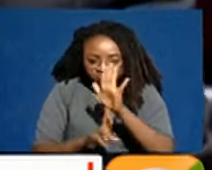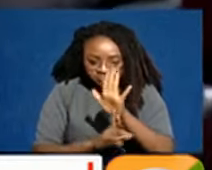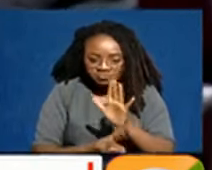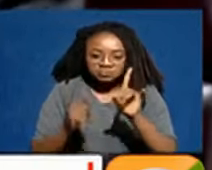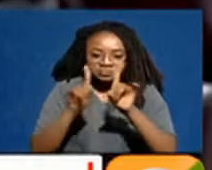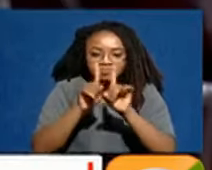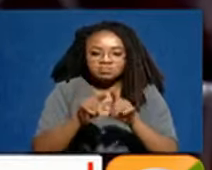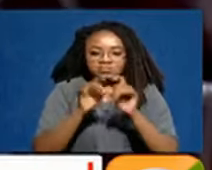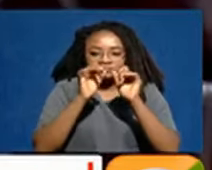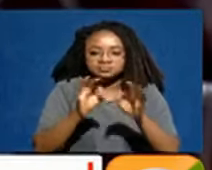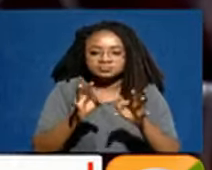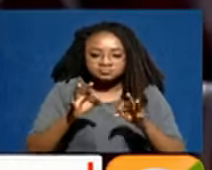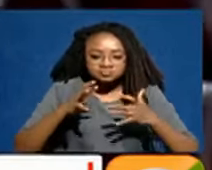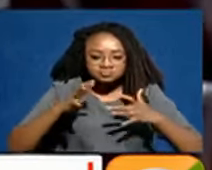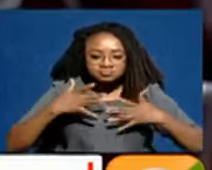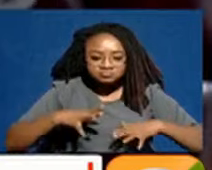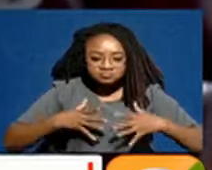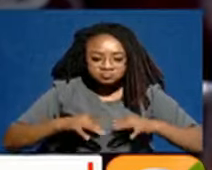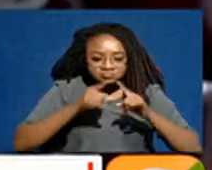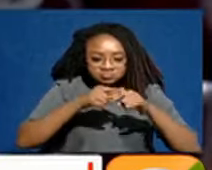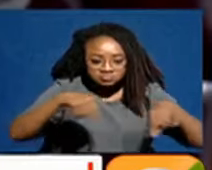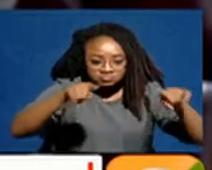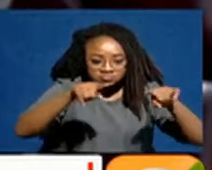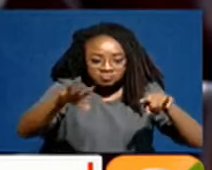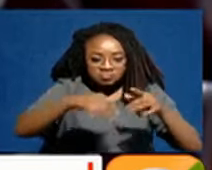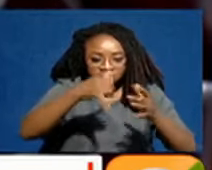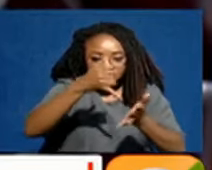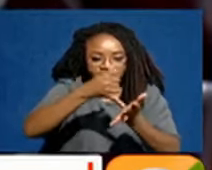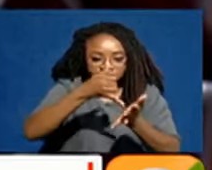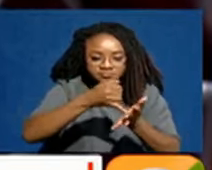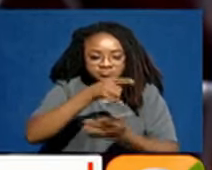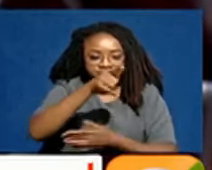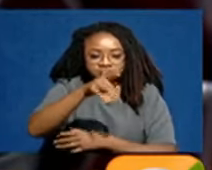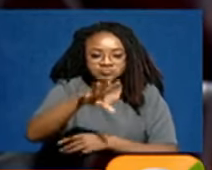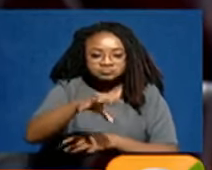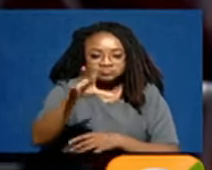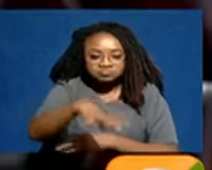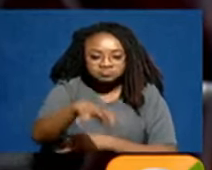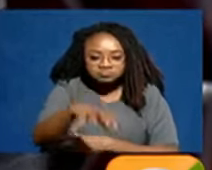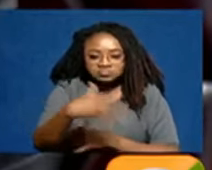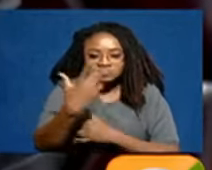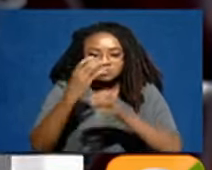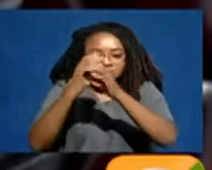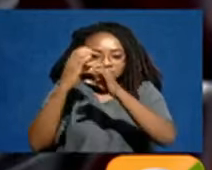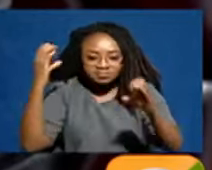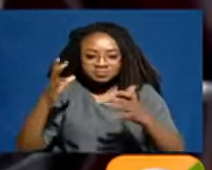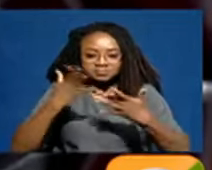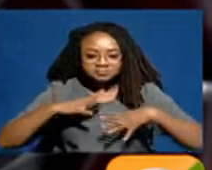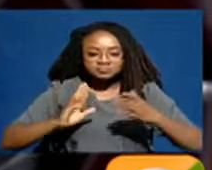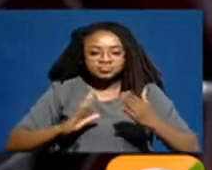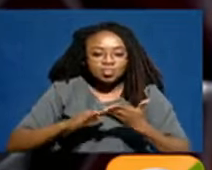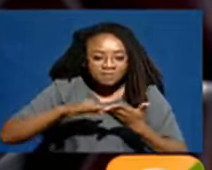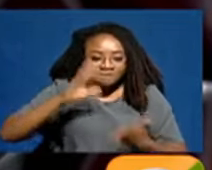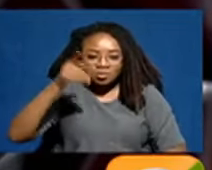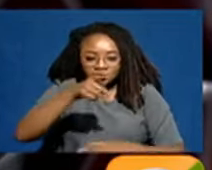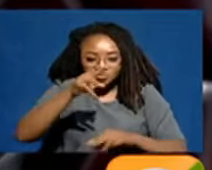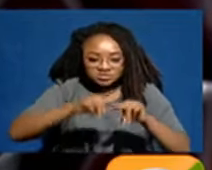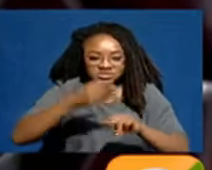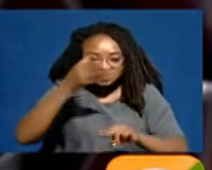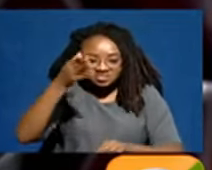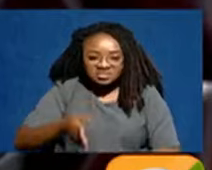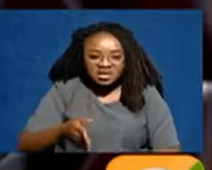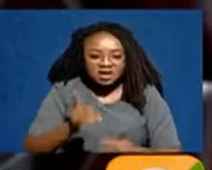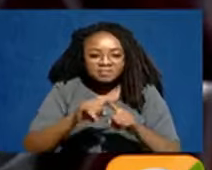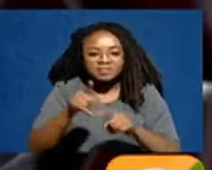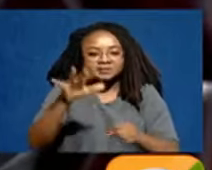are in a motor vehicle carrying 14, or PSV vehicle carrying 14 people, and you are forcing yourself to